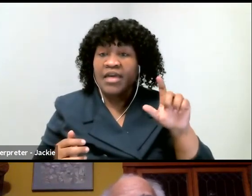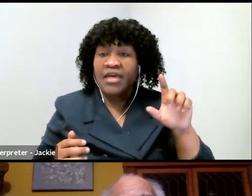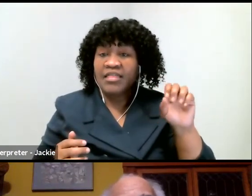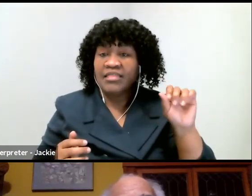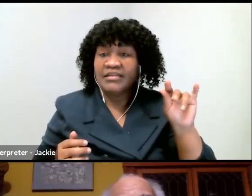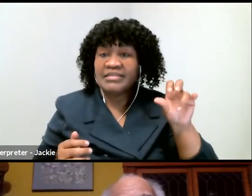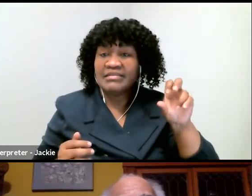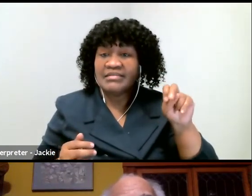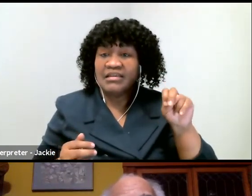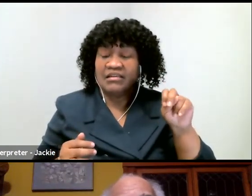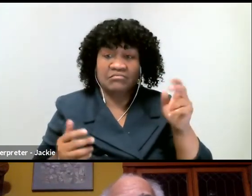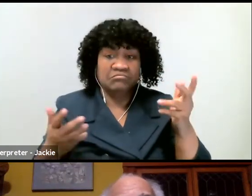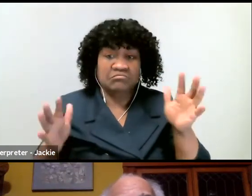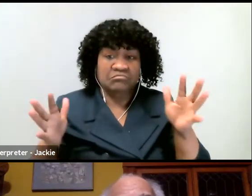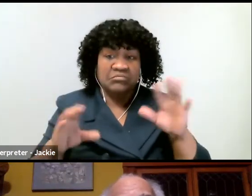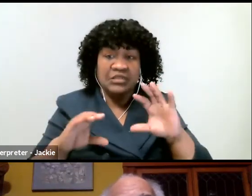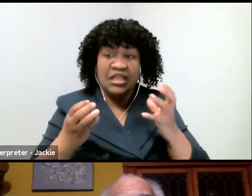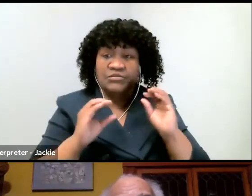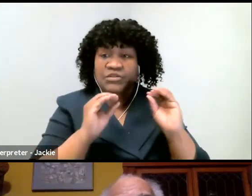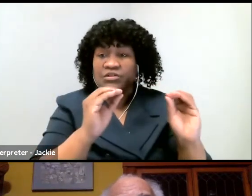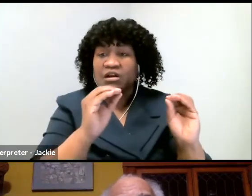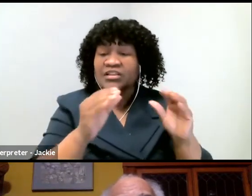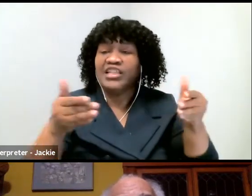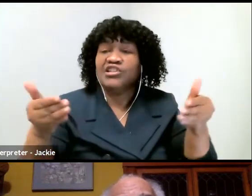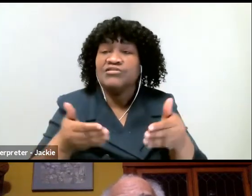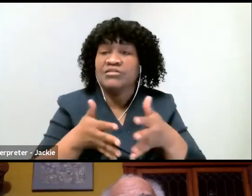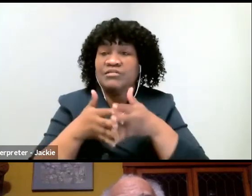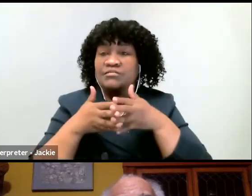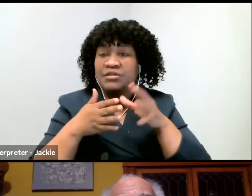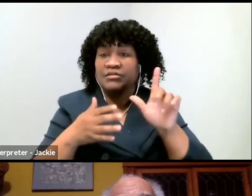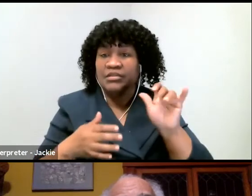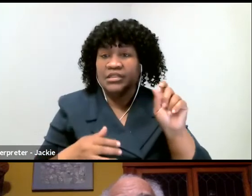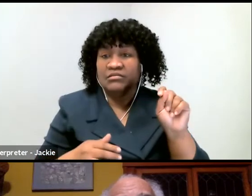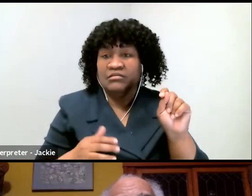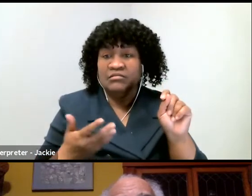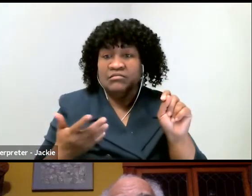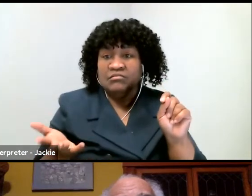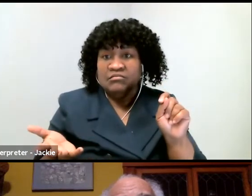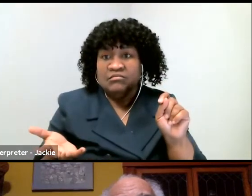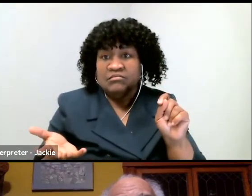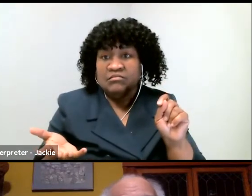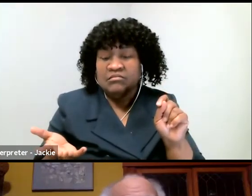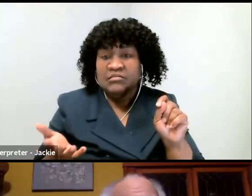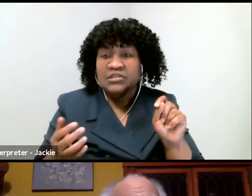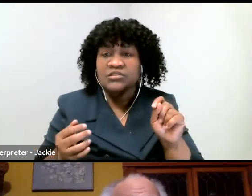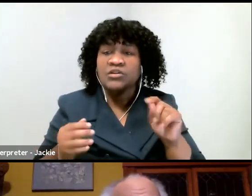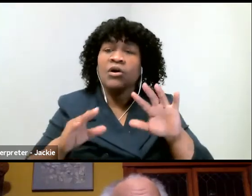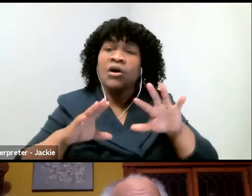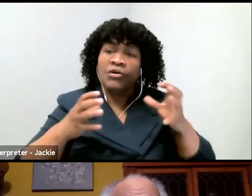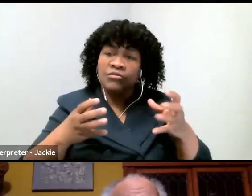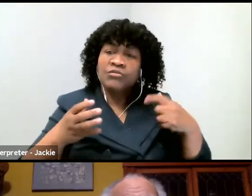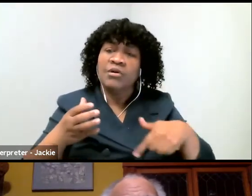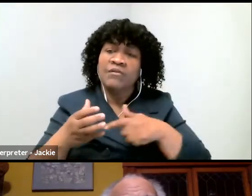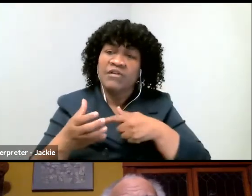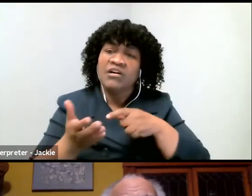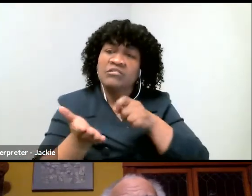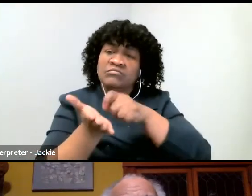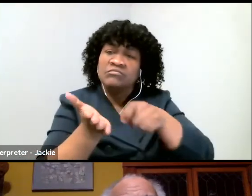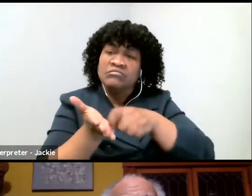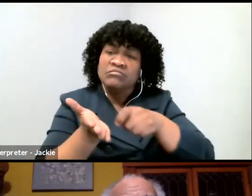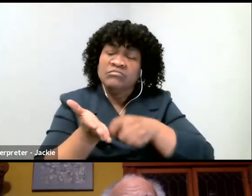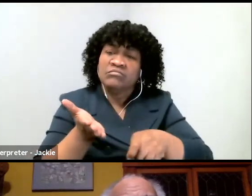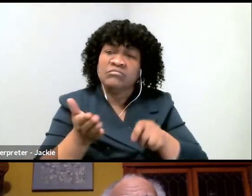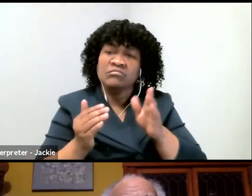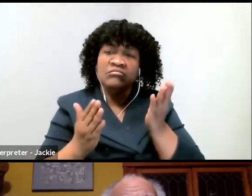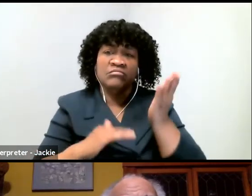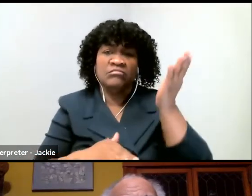Introduction to American Literature class. So a group of us, you know, petitioned for there to